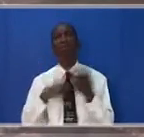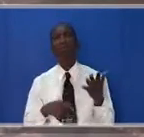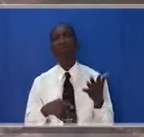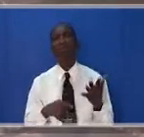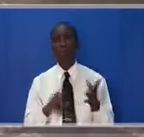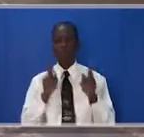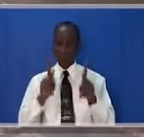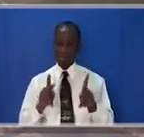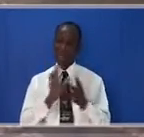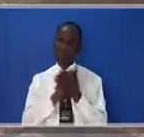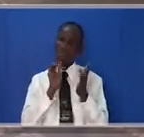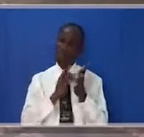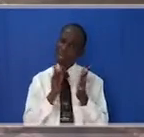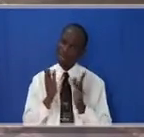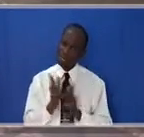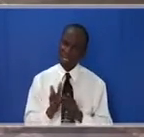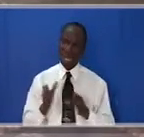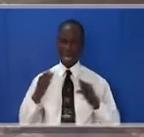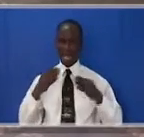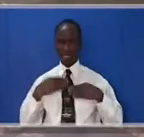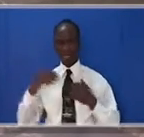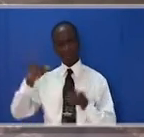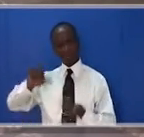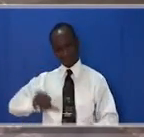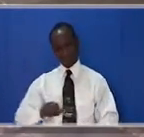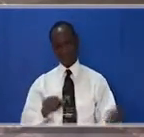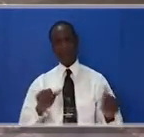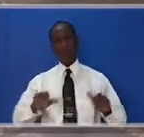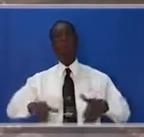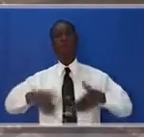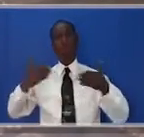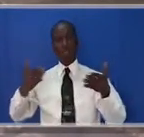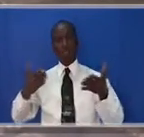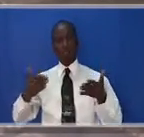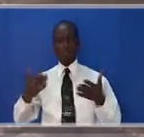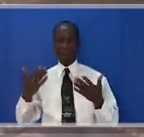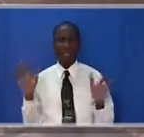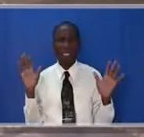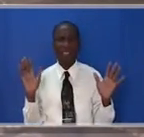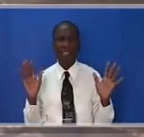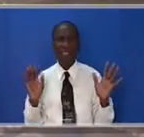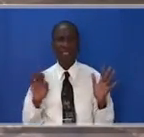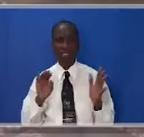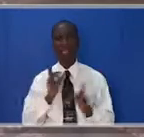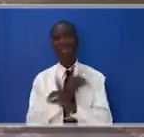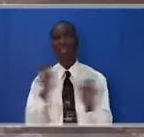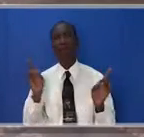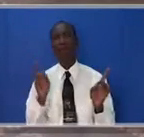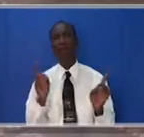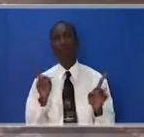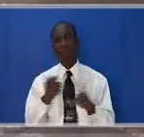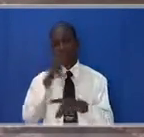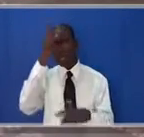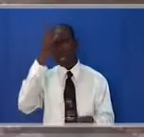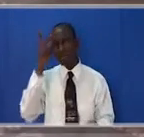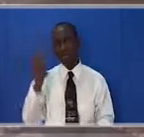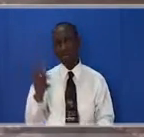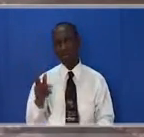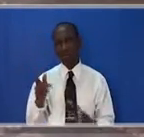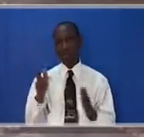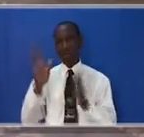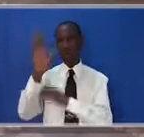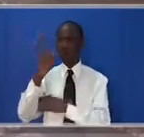se me jimi di se Yesu Kristo ye Yakobon ba ne ya bo wa su onsiem we nyina eye nsem wa Yakobon di she Jesus enum